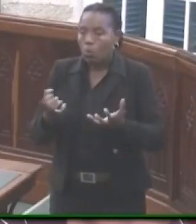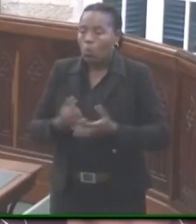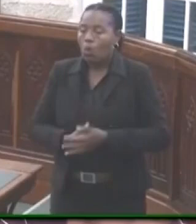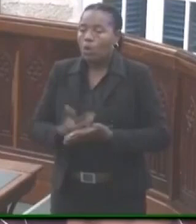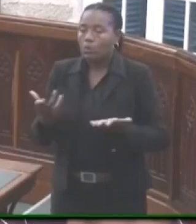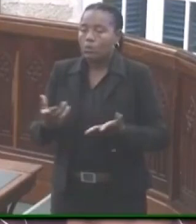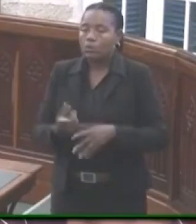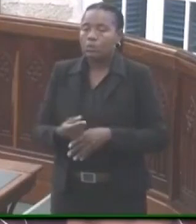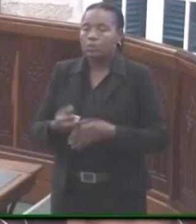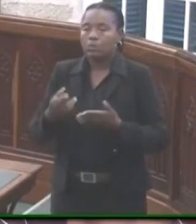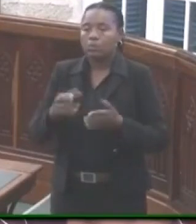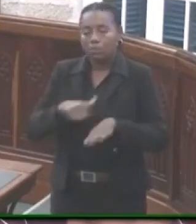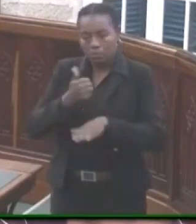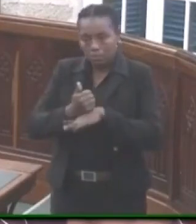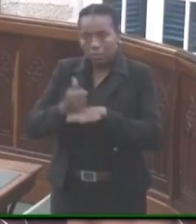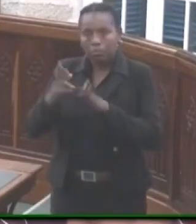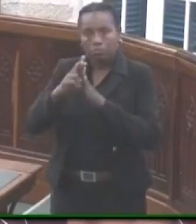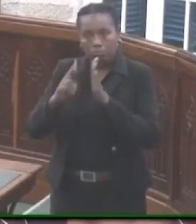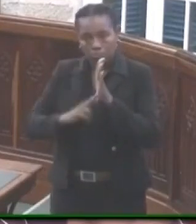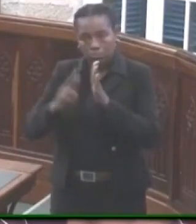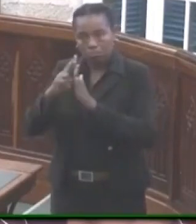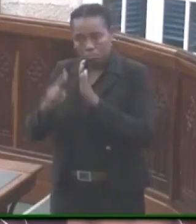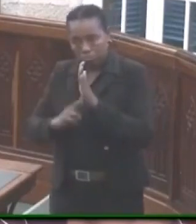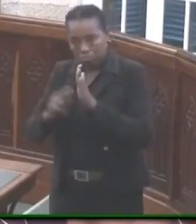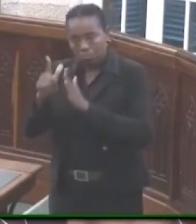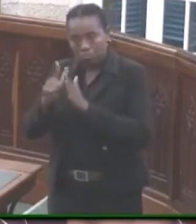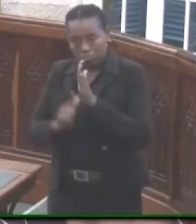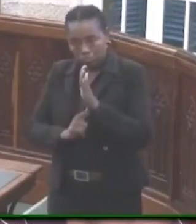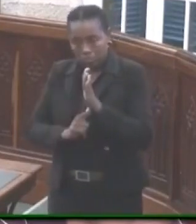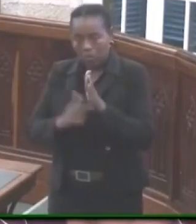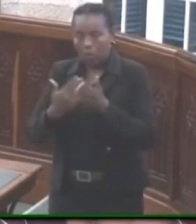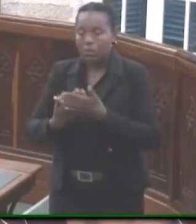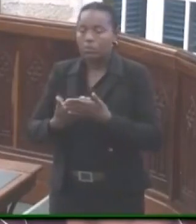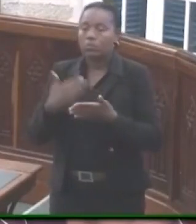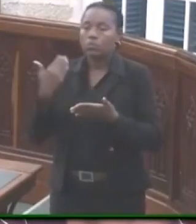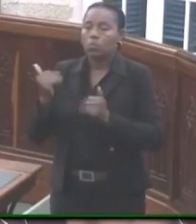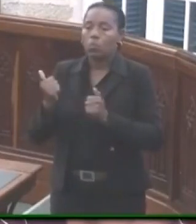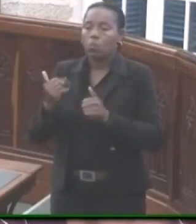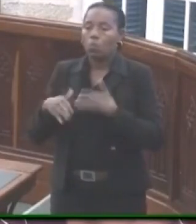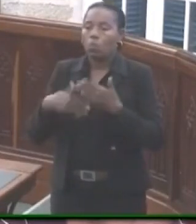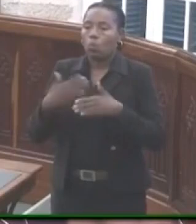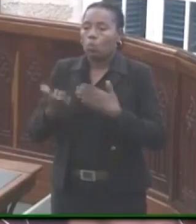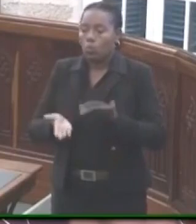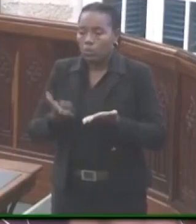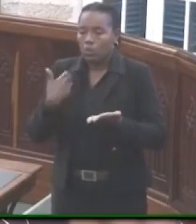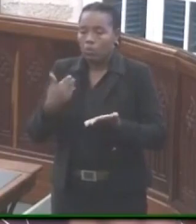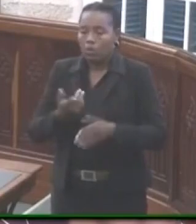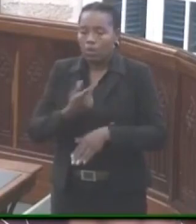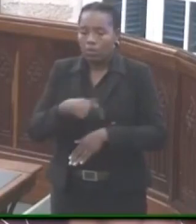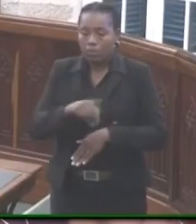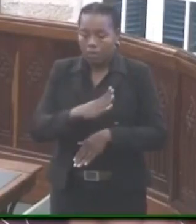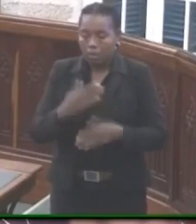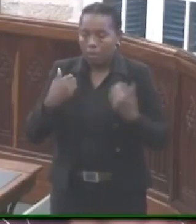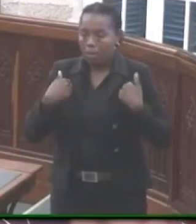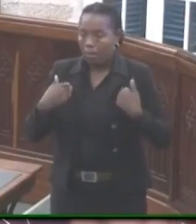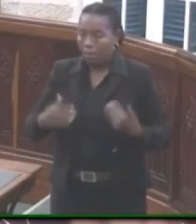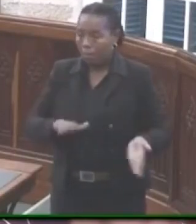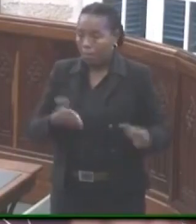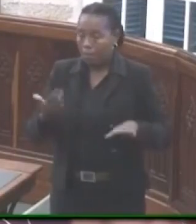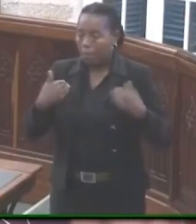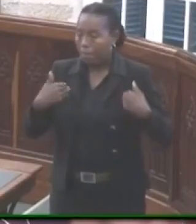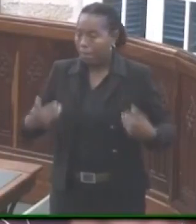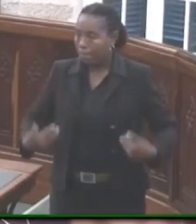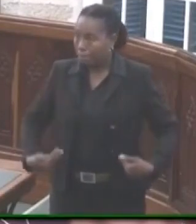make regulations which would, it is anticipated, allow for the disposal of those dead